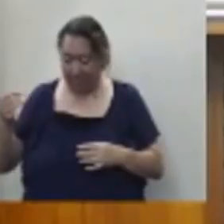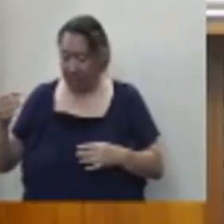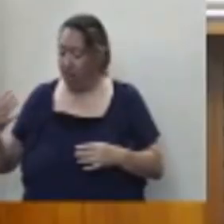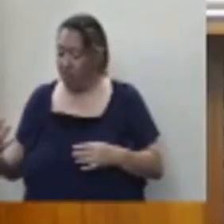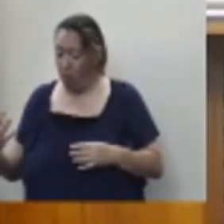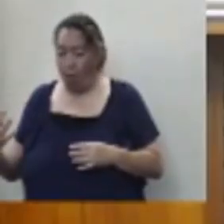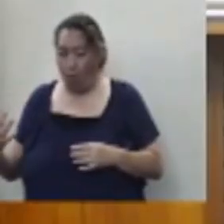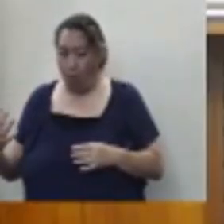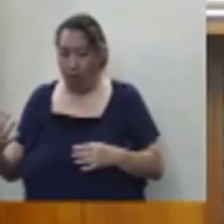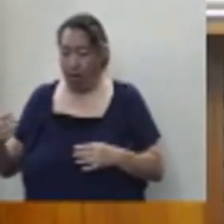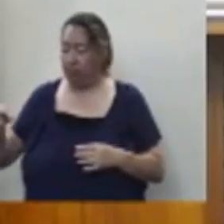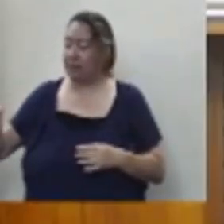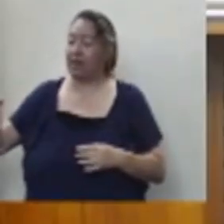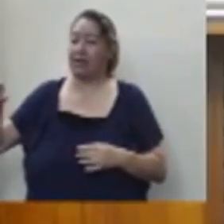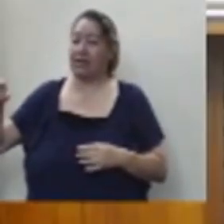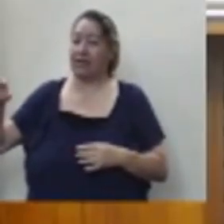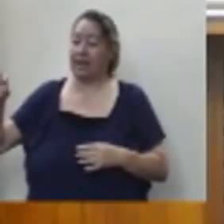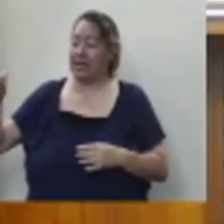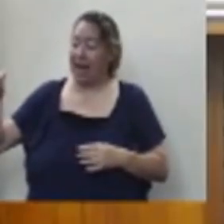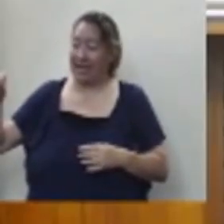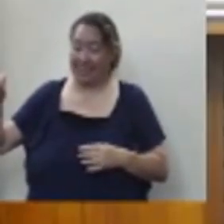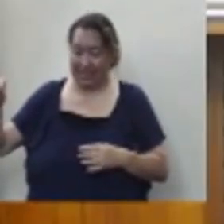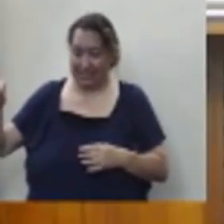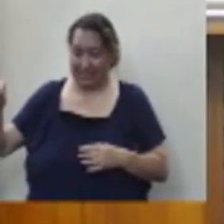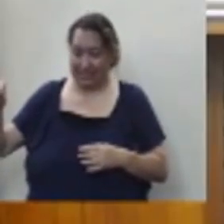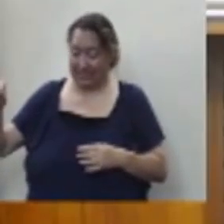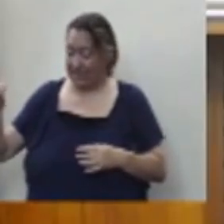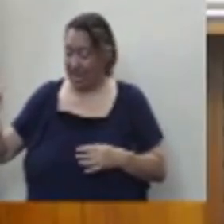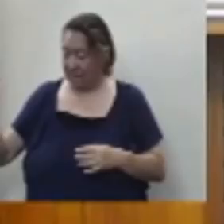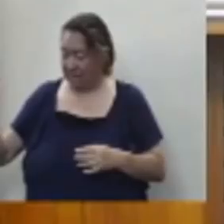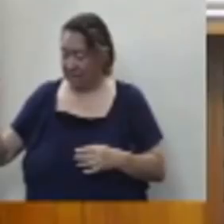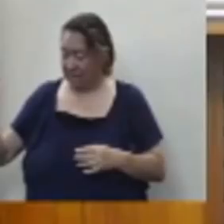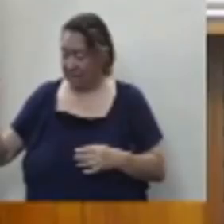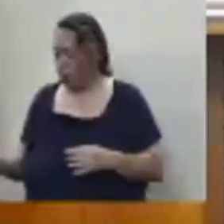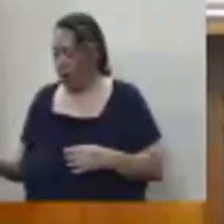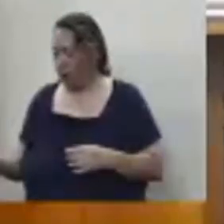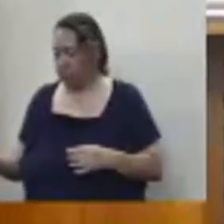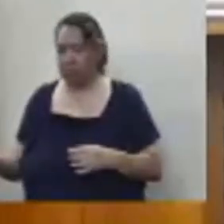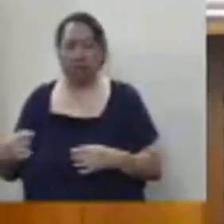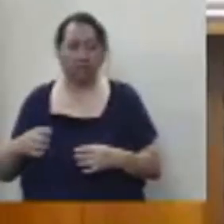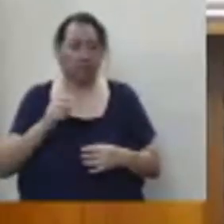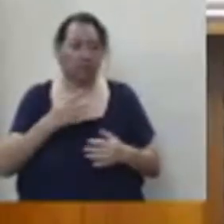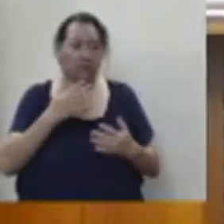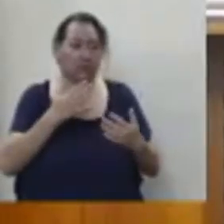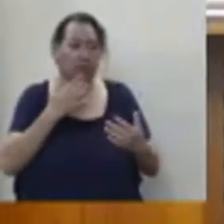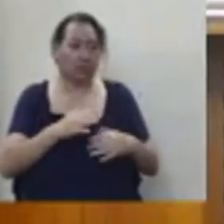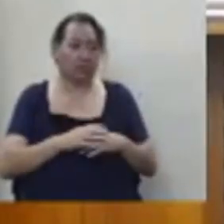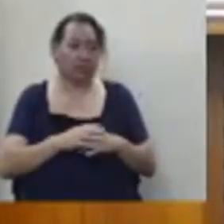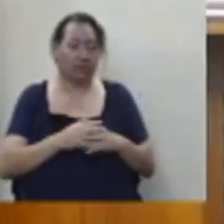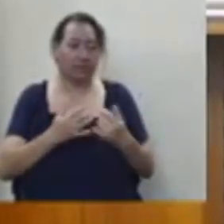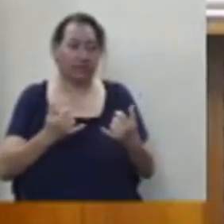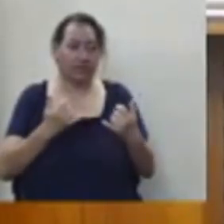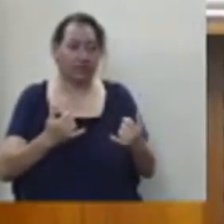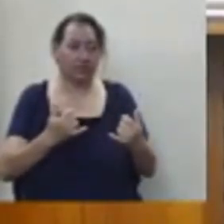And then the final 90 and 90 years and above, we have 1 case. Thank you, Stephanie. Next slide, please. We go now to